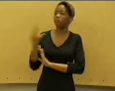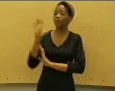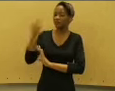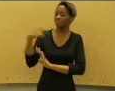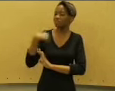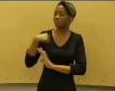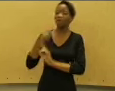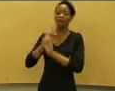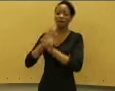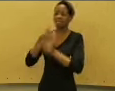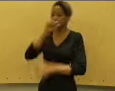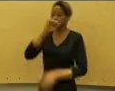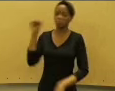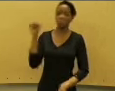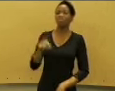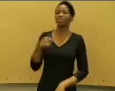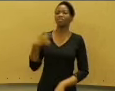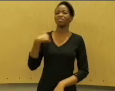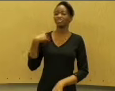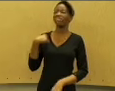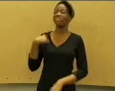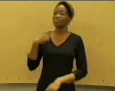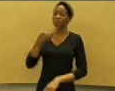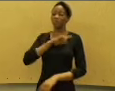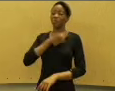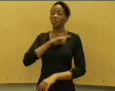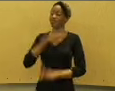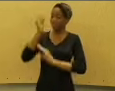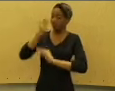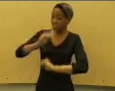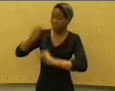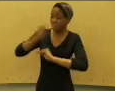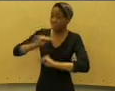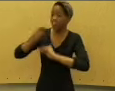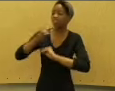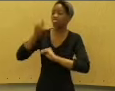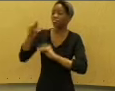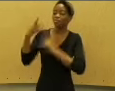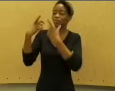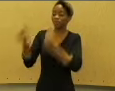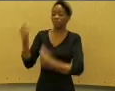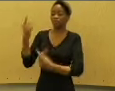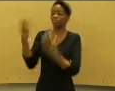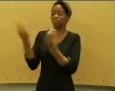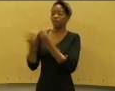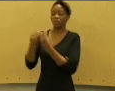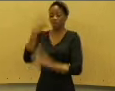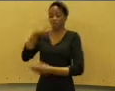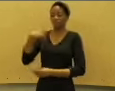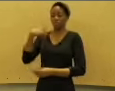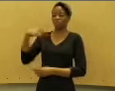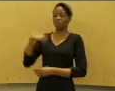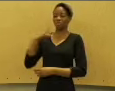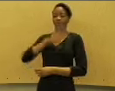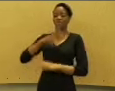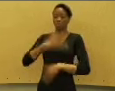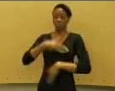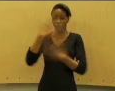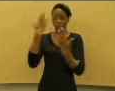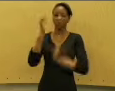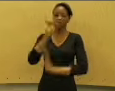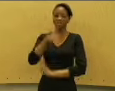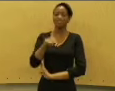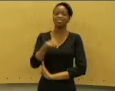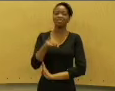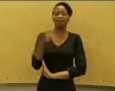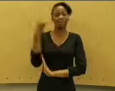questions because I'd rather inform you than be offended by your assumptions. So ask, and yeah, just talking goes a